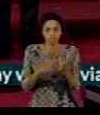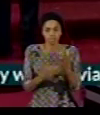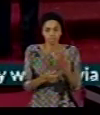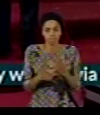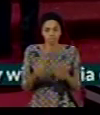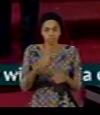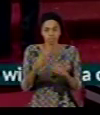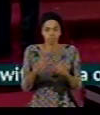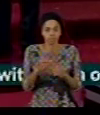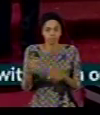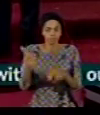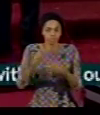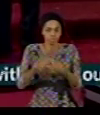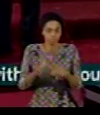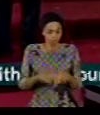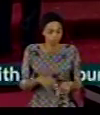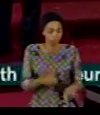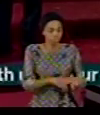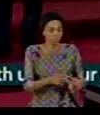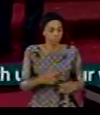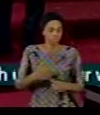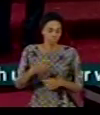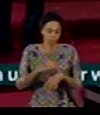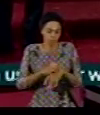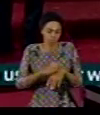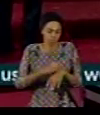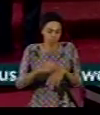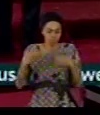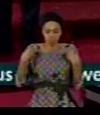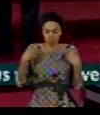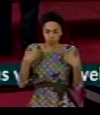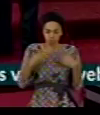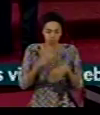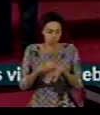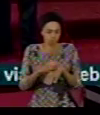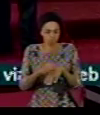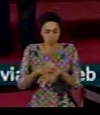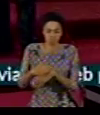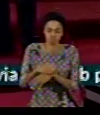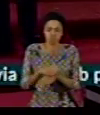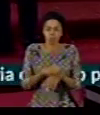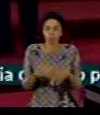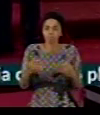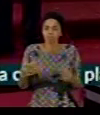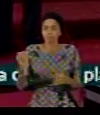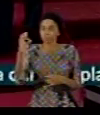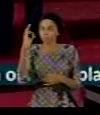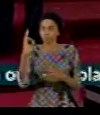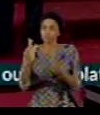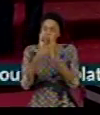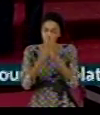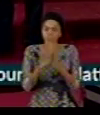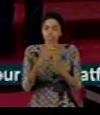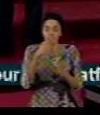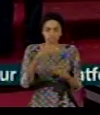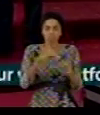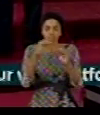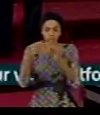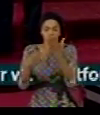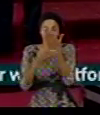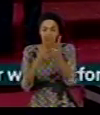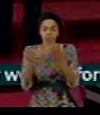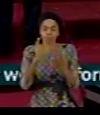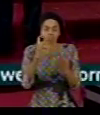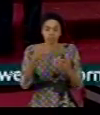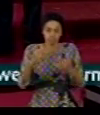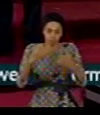when I will see that, I will be scratching my body everywhere, my bumper, where they will say, touch where is paining you. When the man of God will say, where is paining